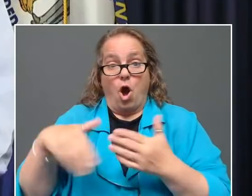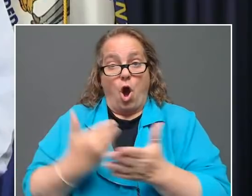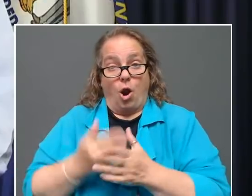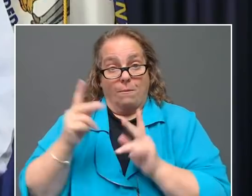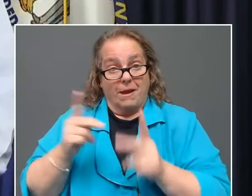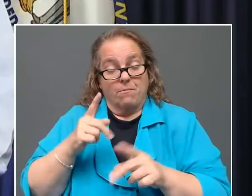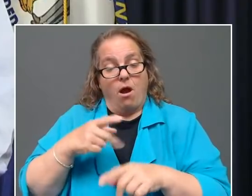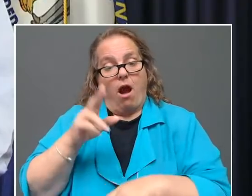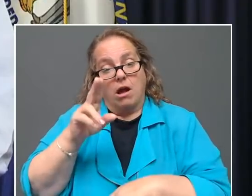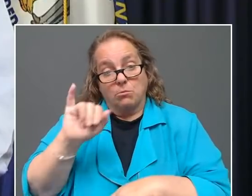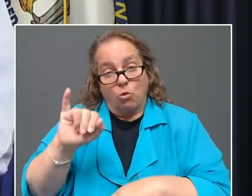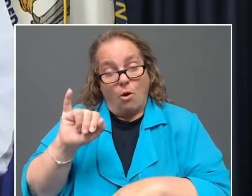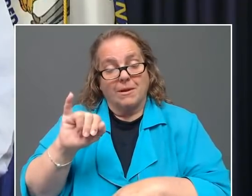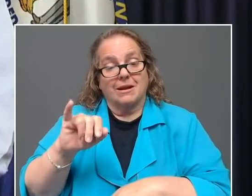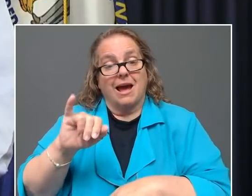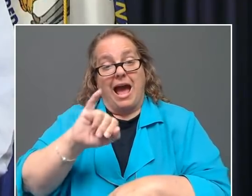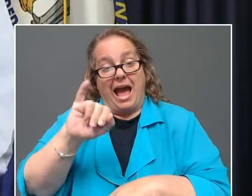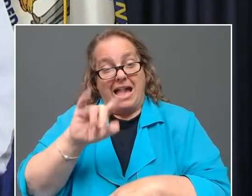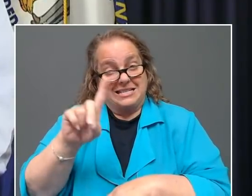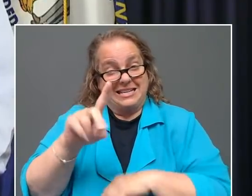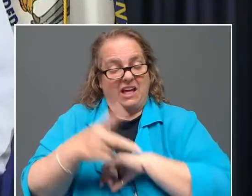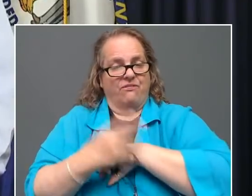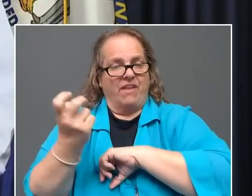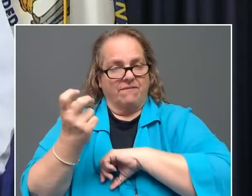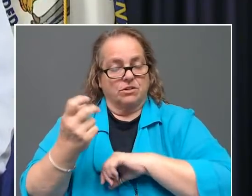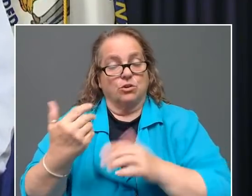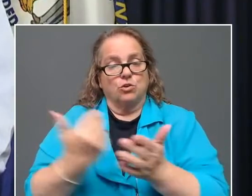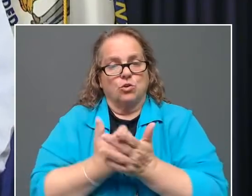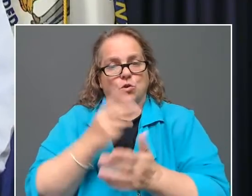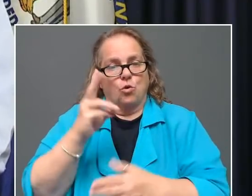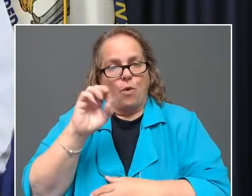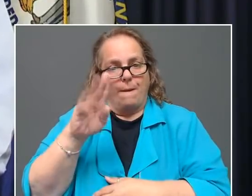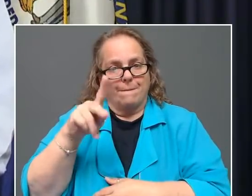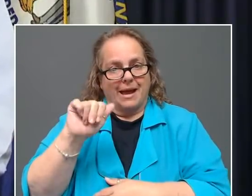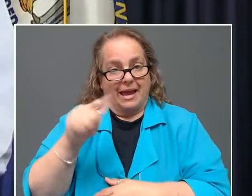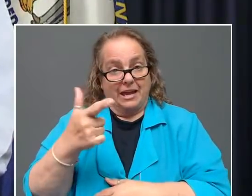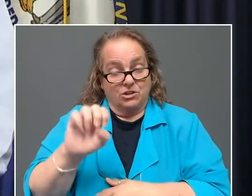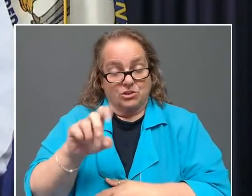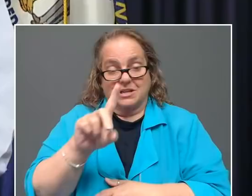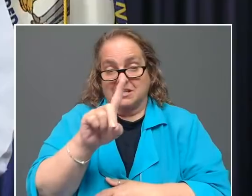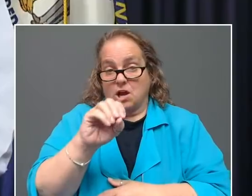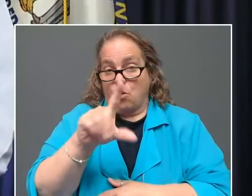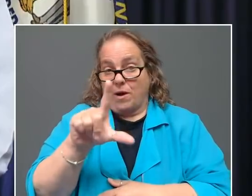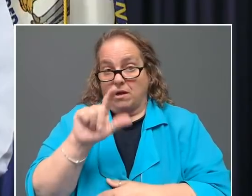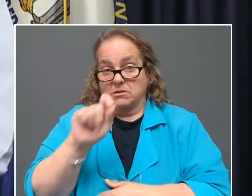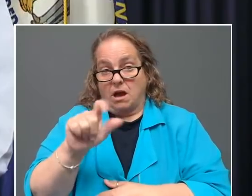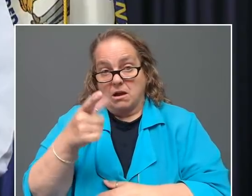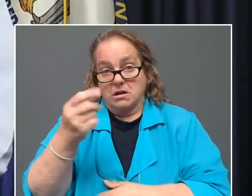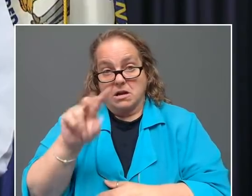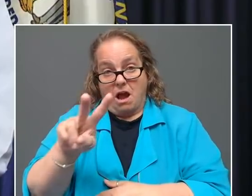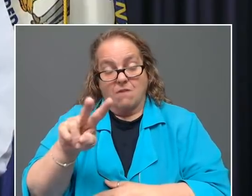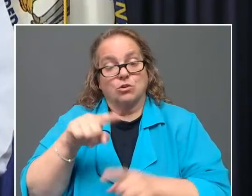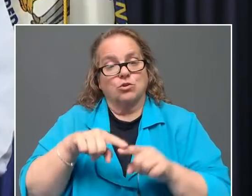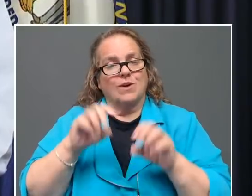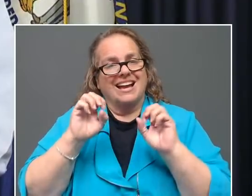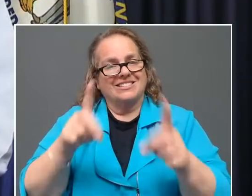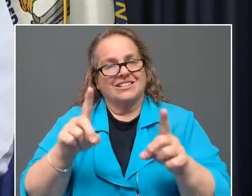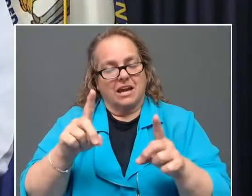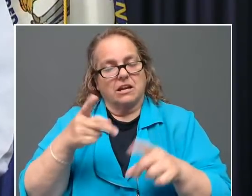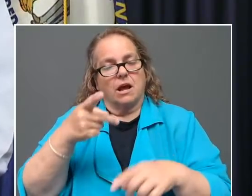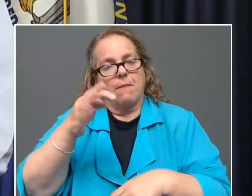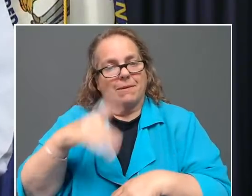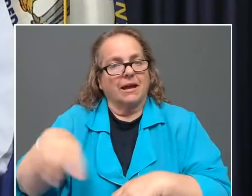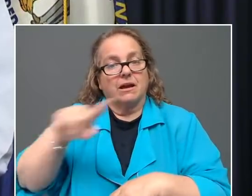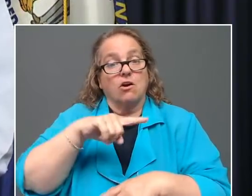unveiled a new webpage, which can be found at dol.gov, to educate the public about the growing problem of unemployment identity